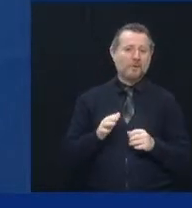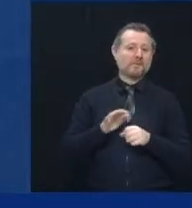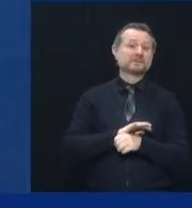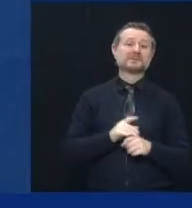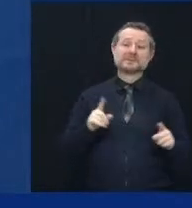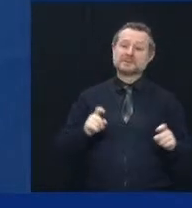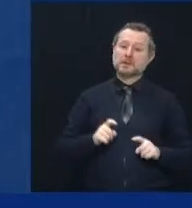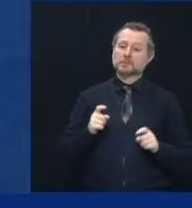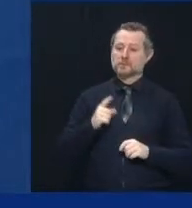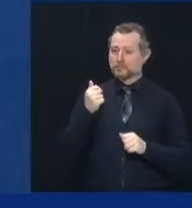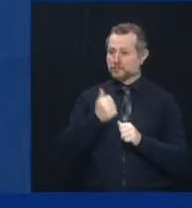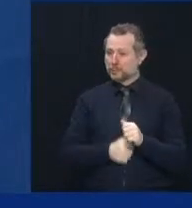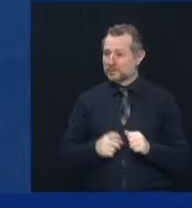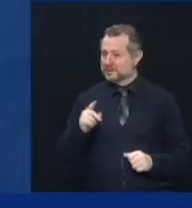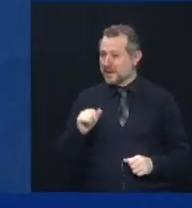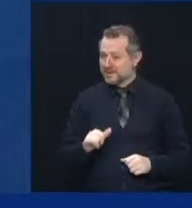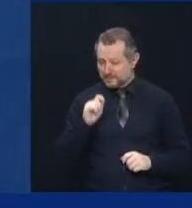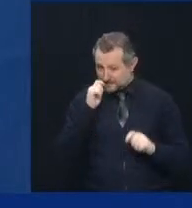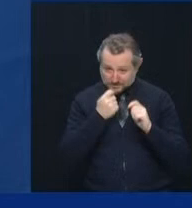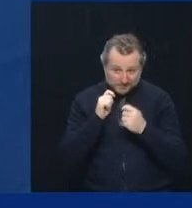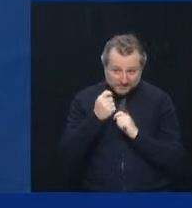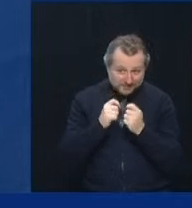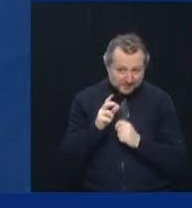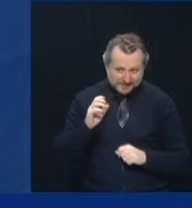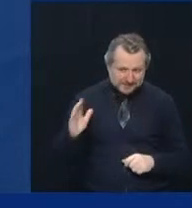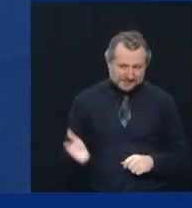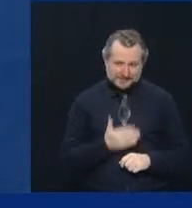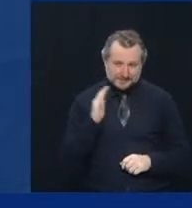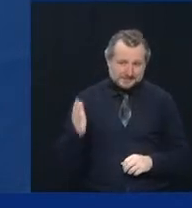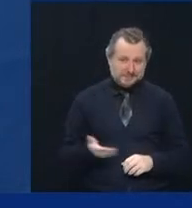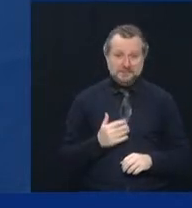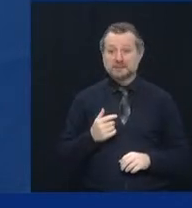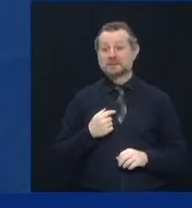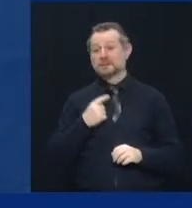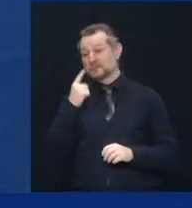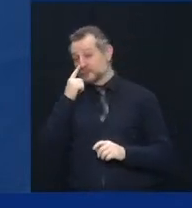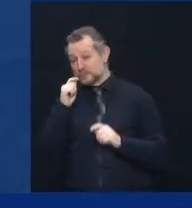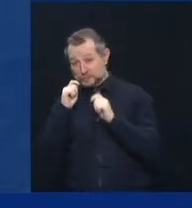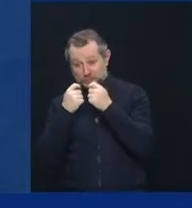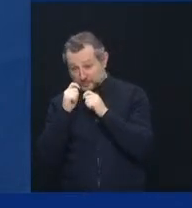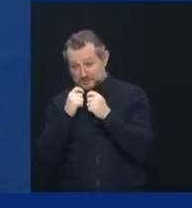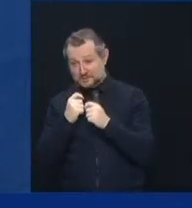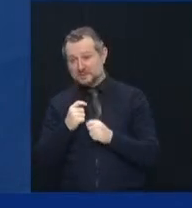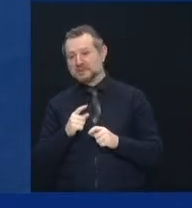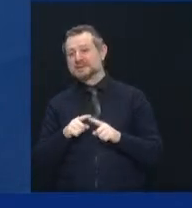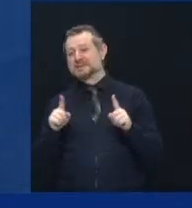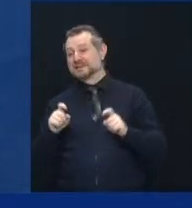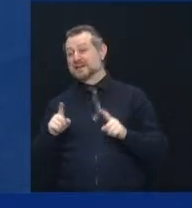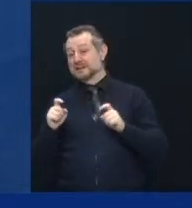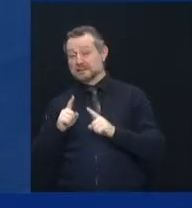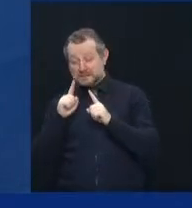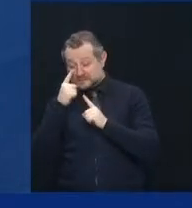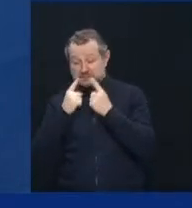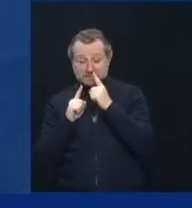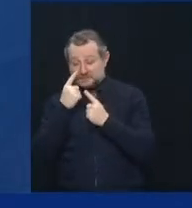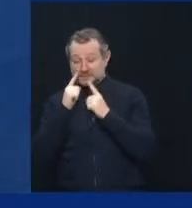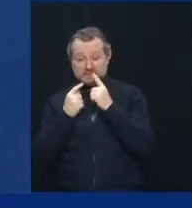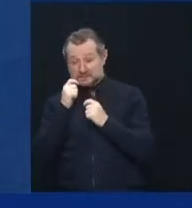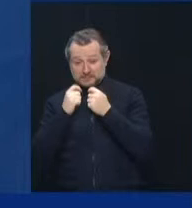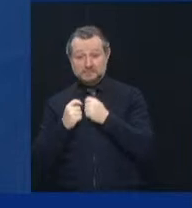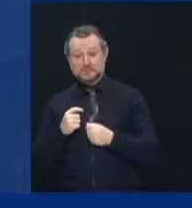day. COVID test, nasal swab test. We